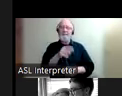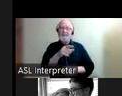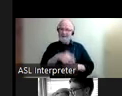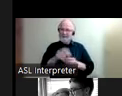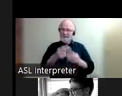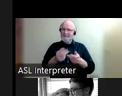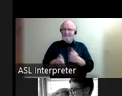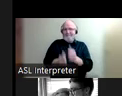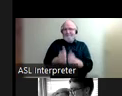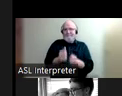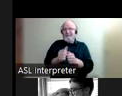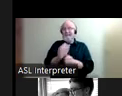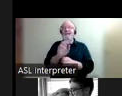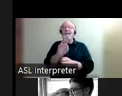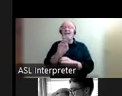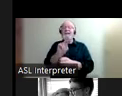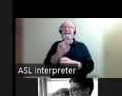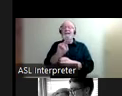Wii, and this is Mario Kart.